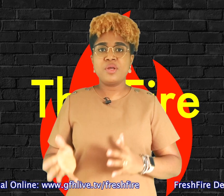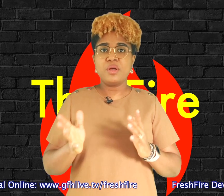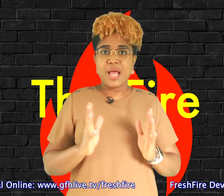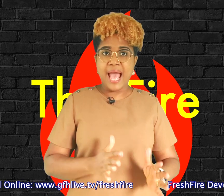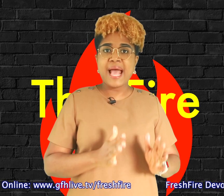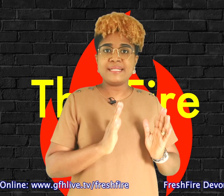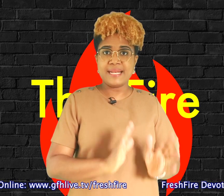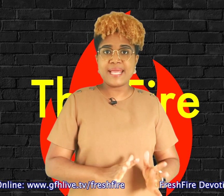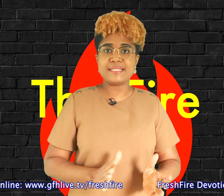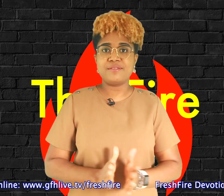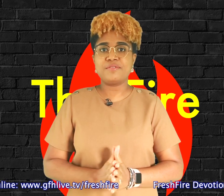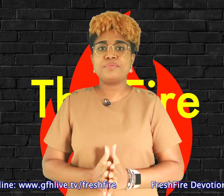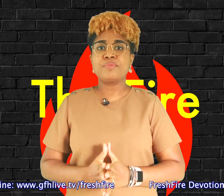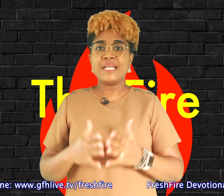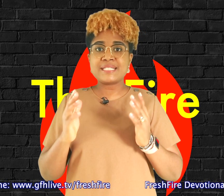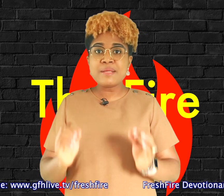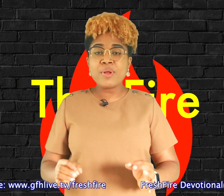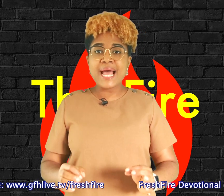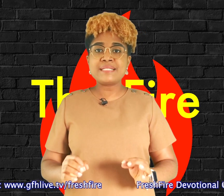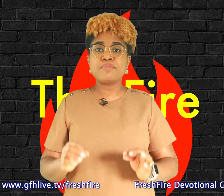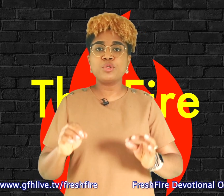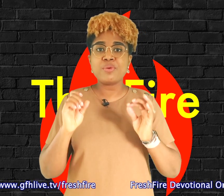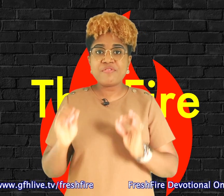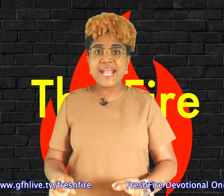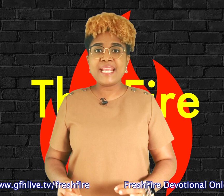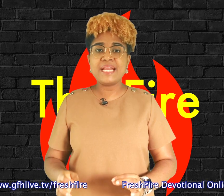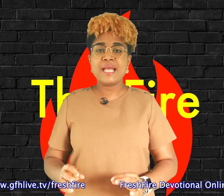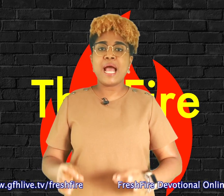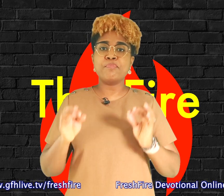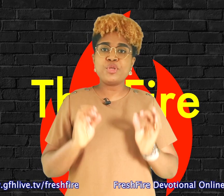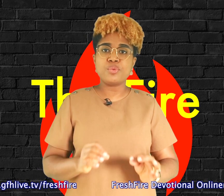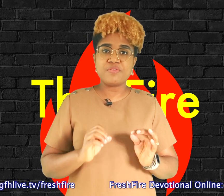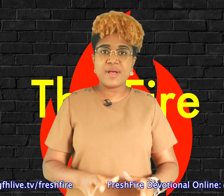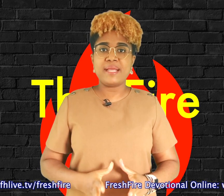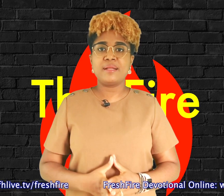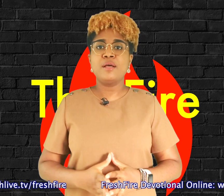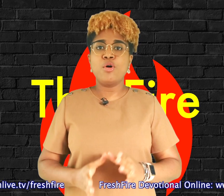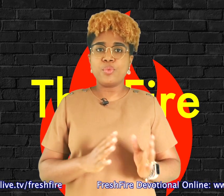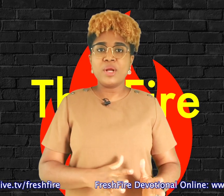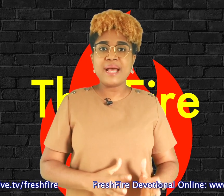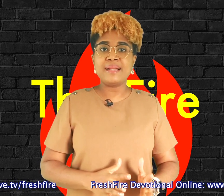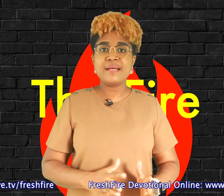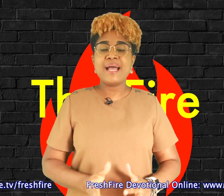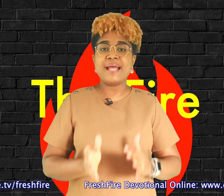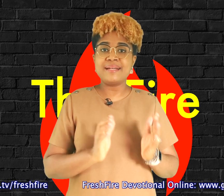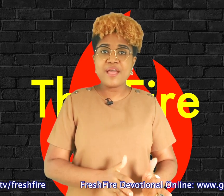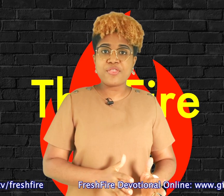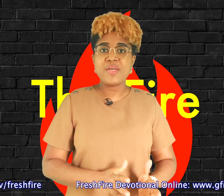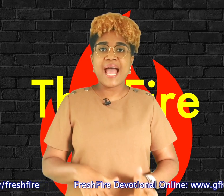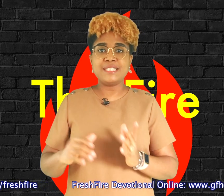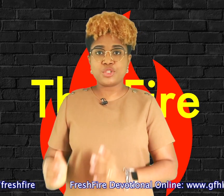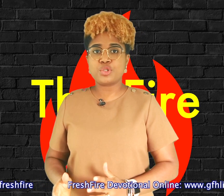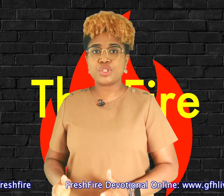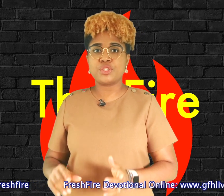positive and negative. It symbolizes both refining and purifying on one hand, and